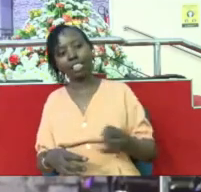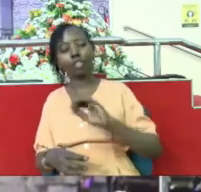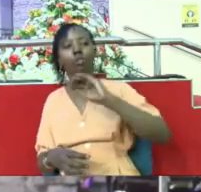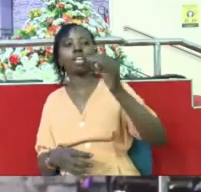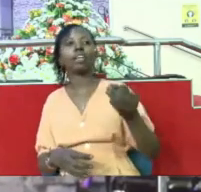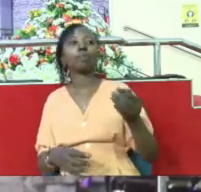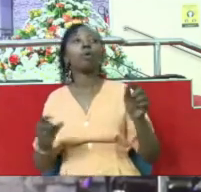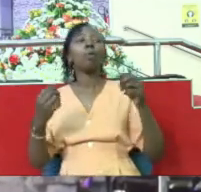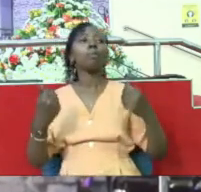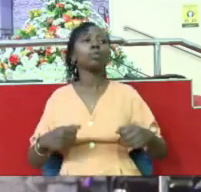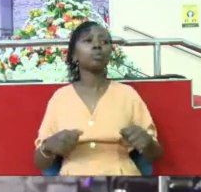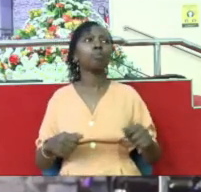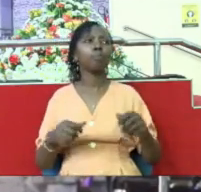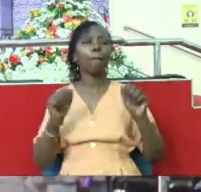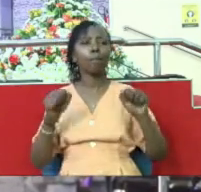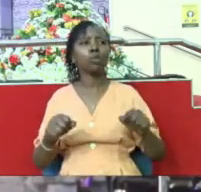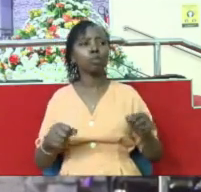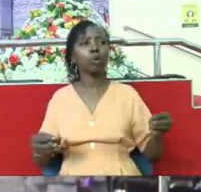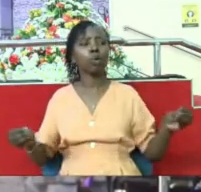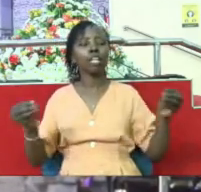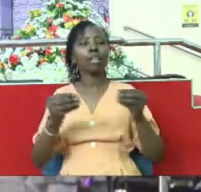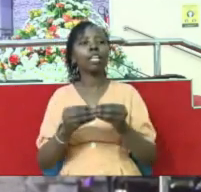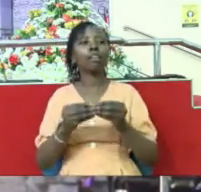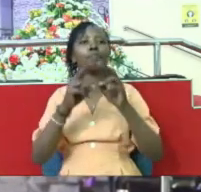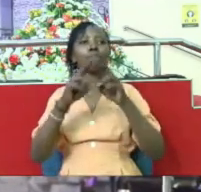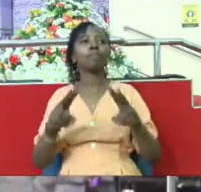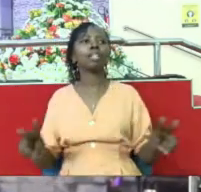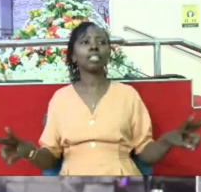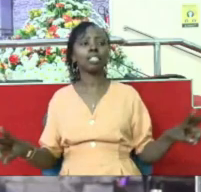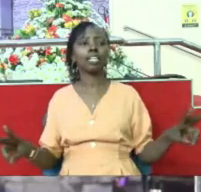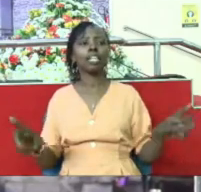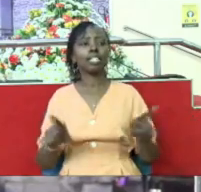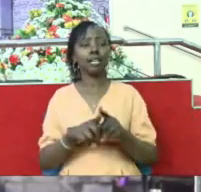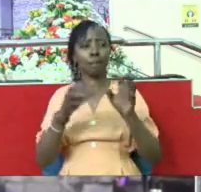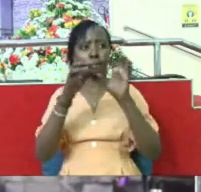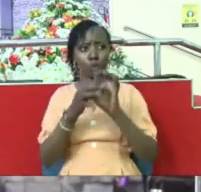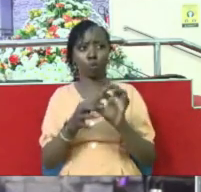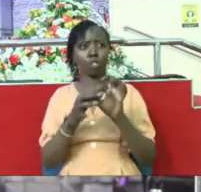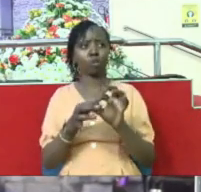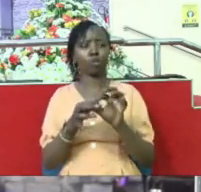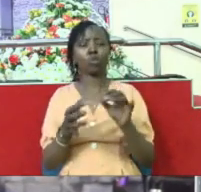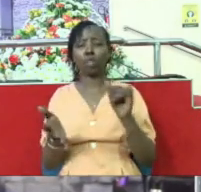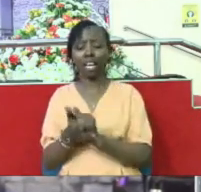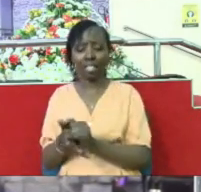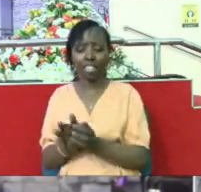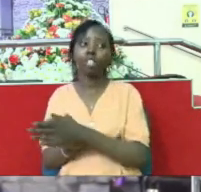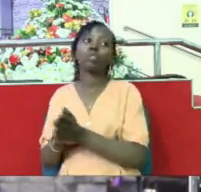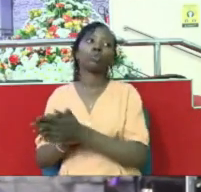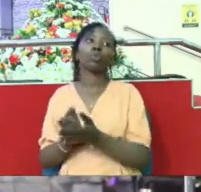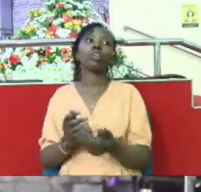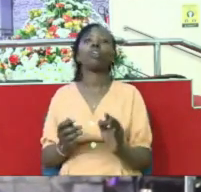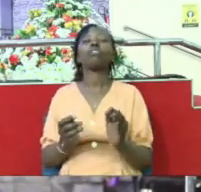vision and togetherness of the gospel. Now, that is the background.